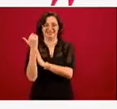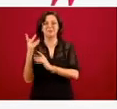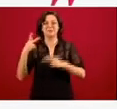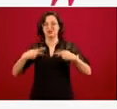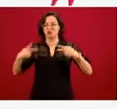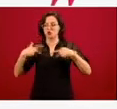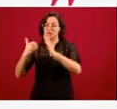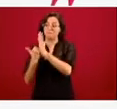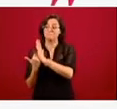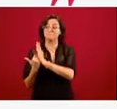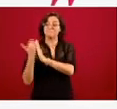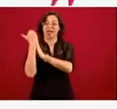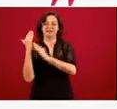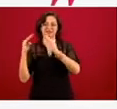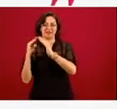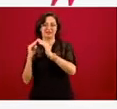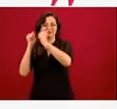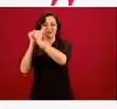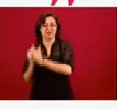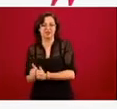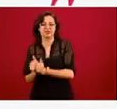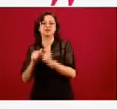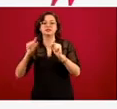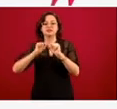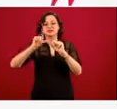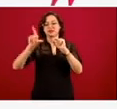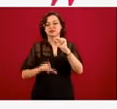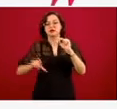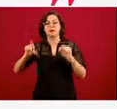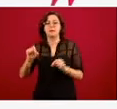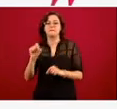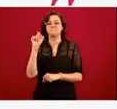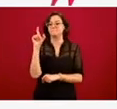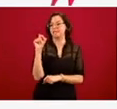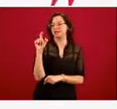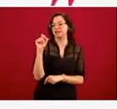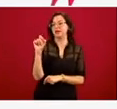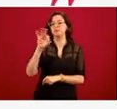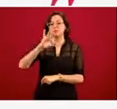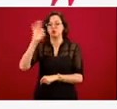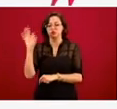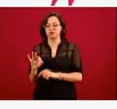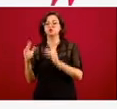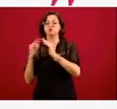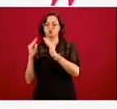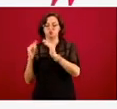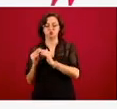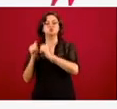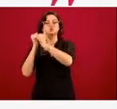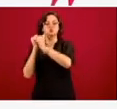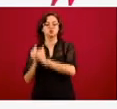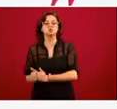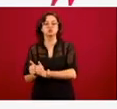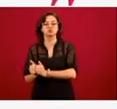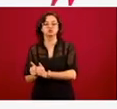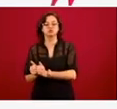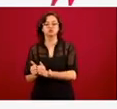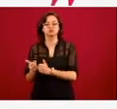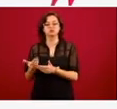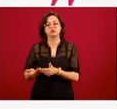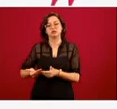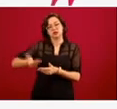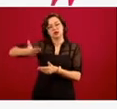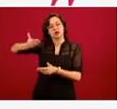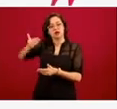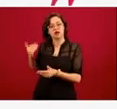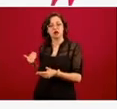positive number. It is good that is a high number, a high positive number. Nationwide, we have been